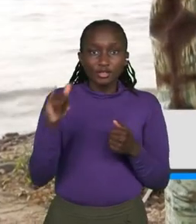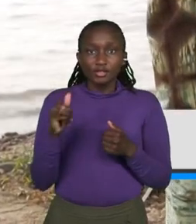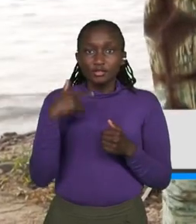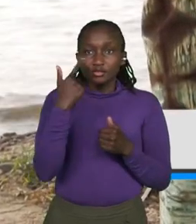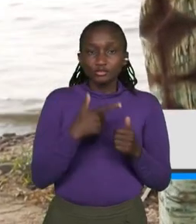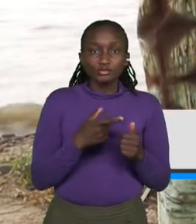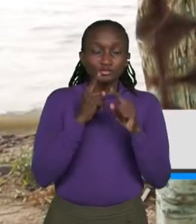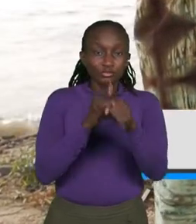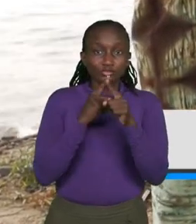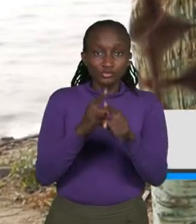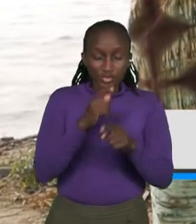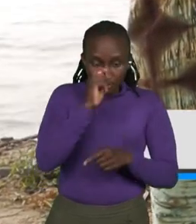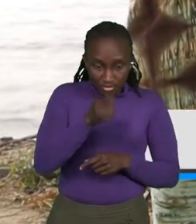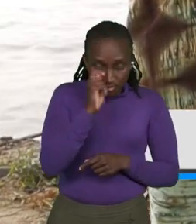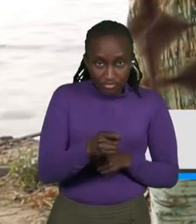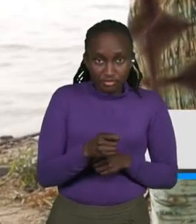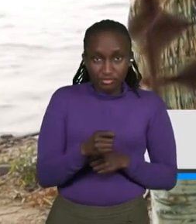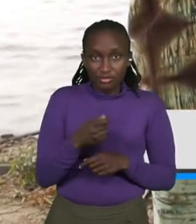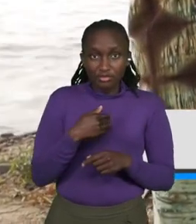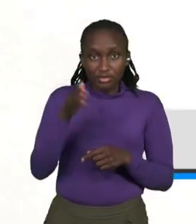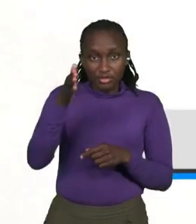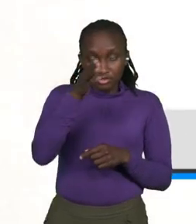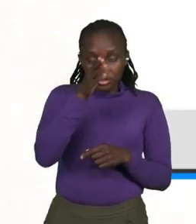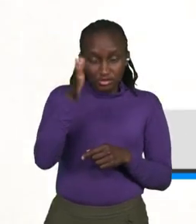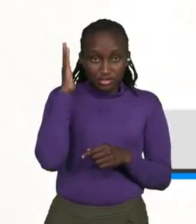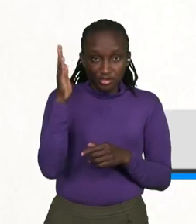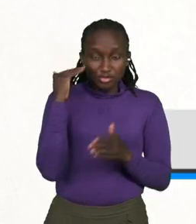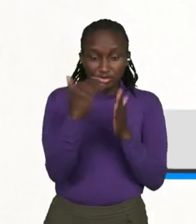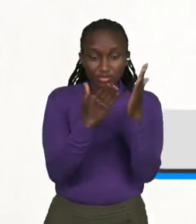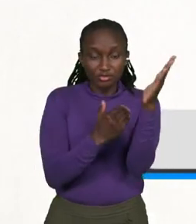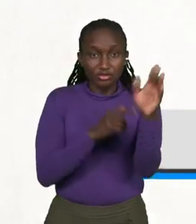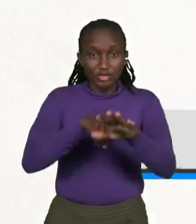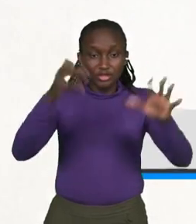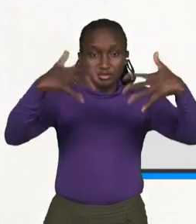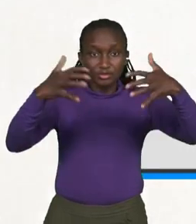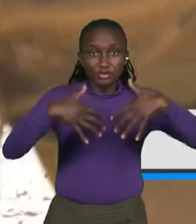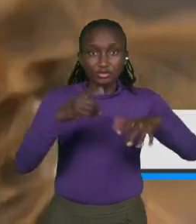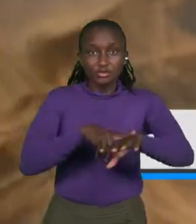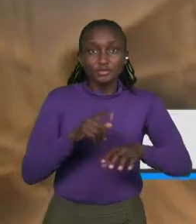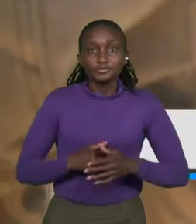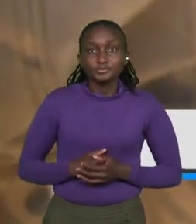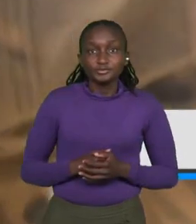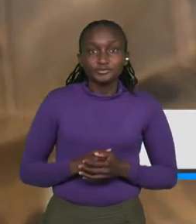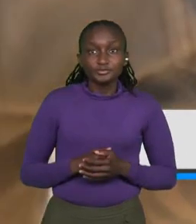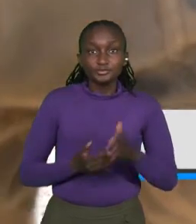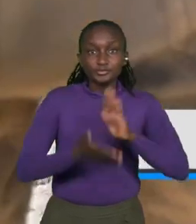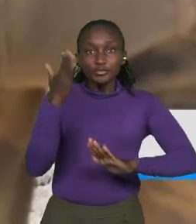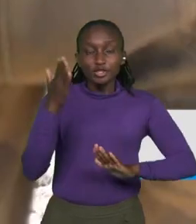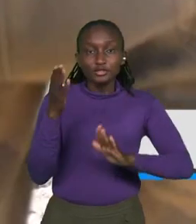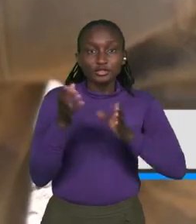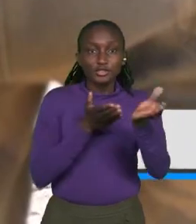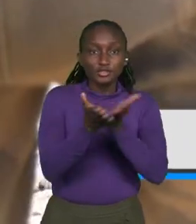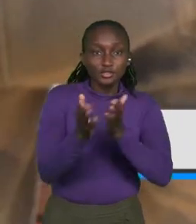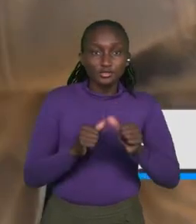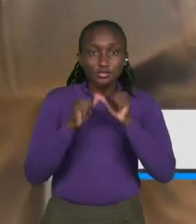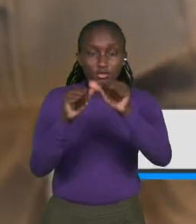greater caution and respect for existing security norms during the rainy season in a tweet. Emergency services